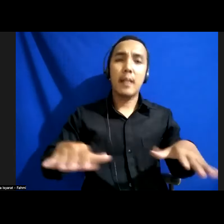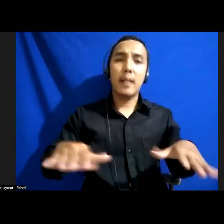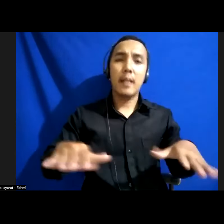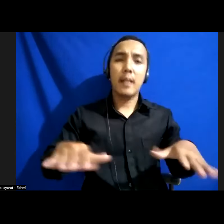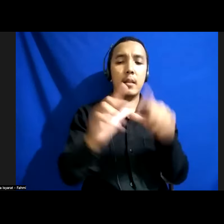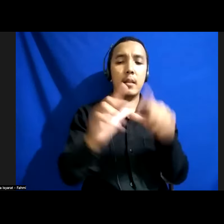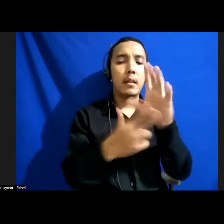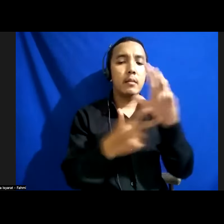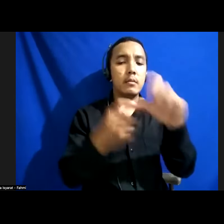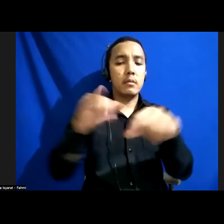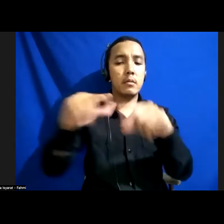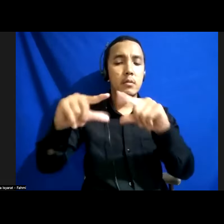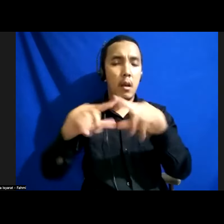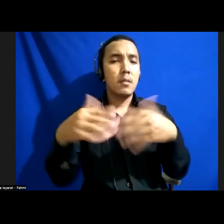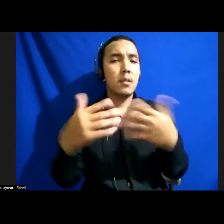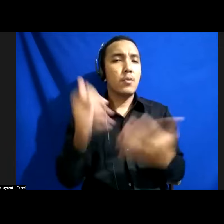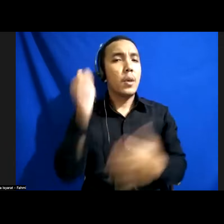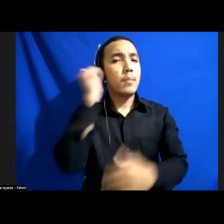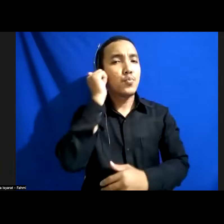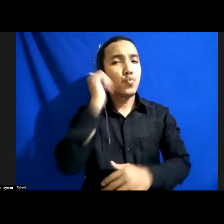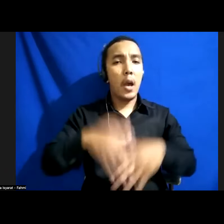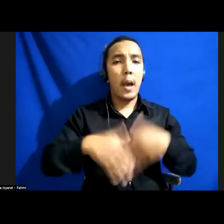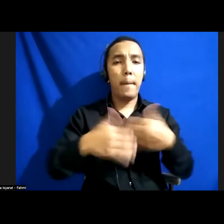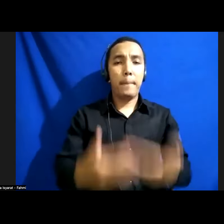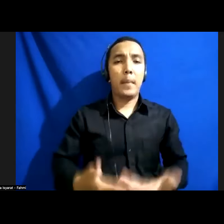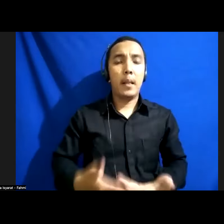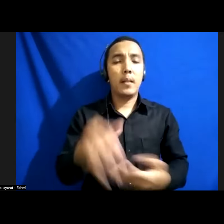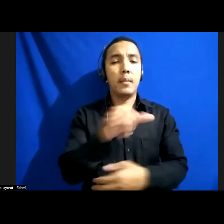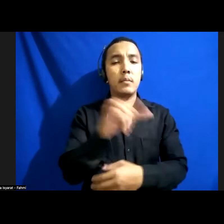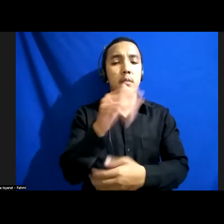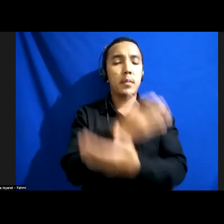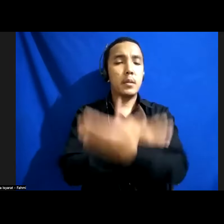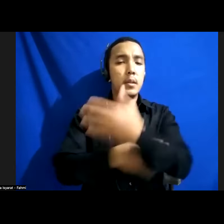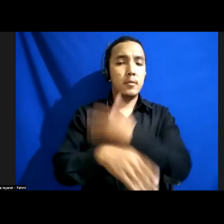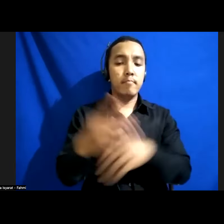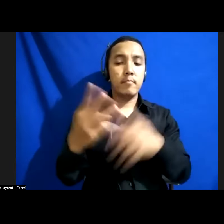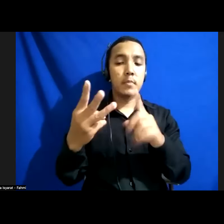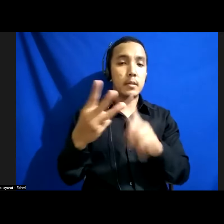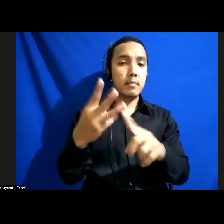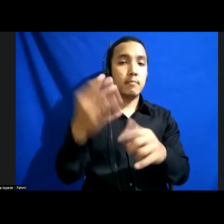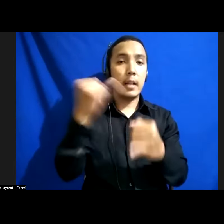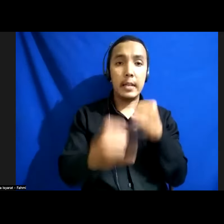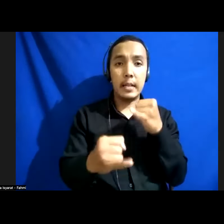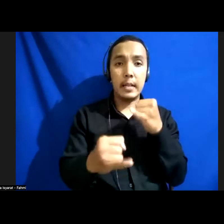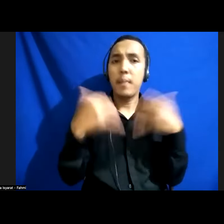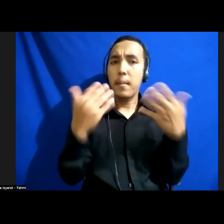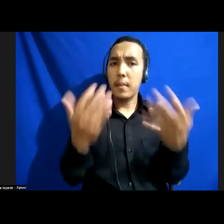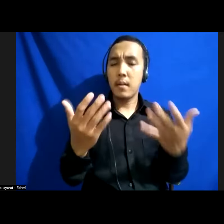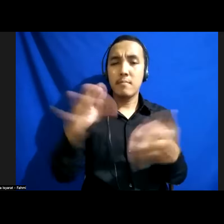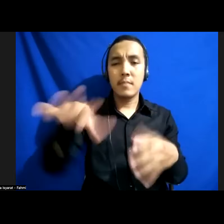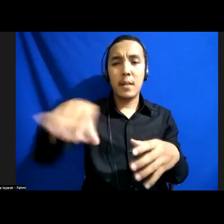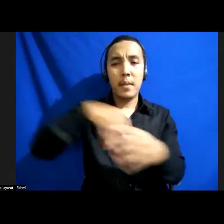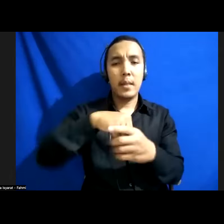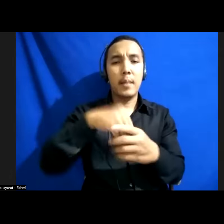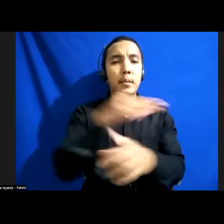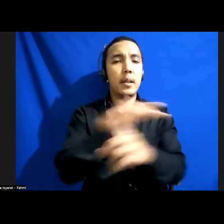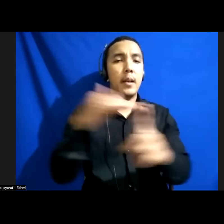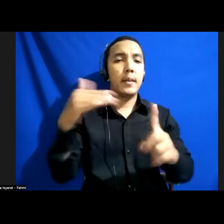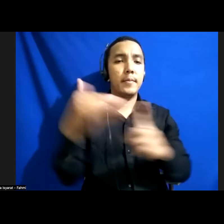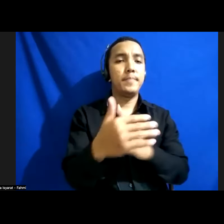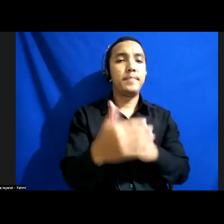persons with disabilities at every level and sectors. And lastly, is how the communities can actually be involved. So an